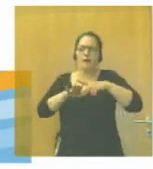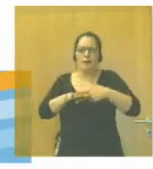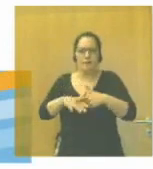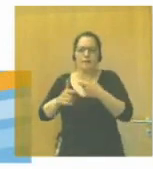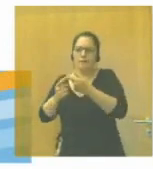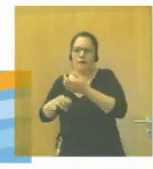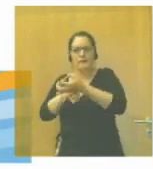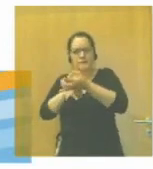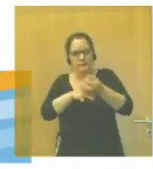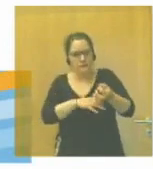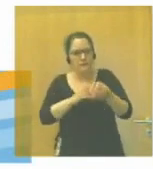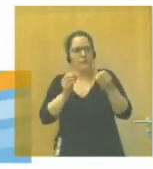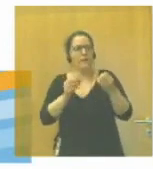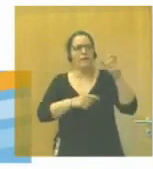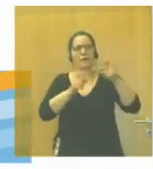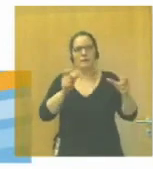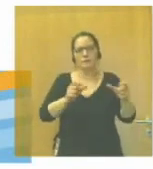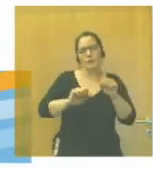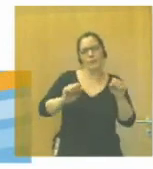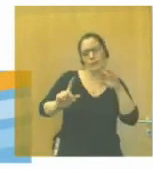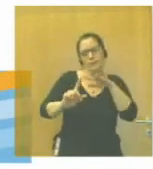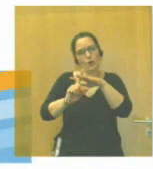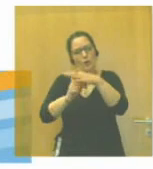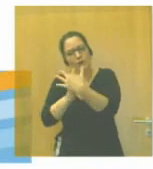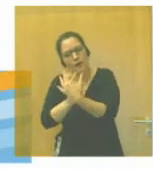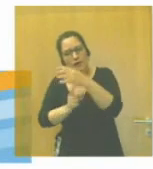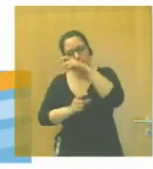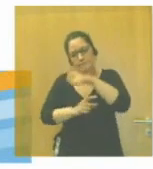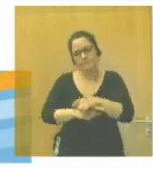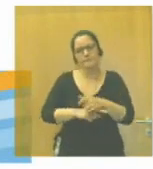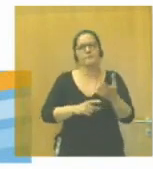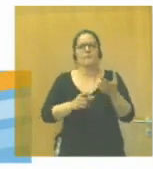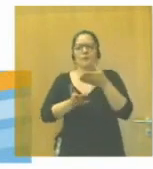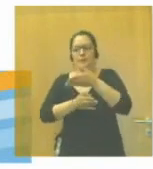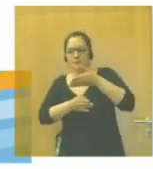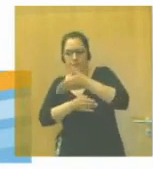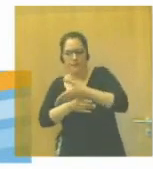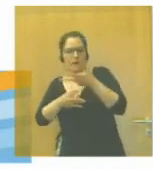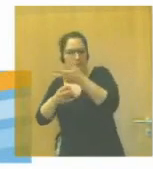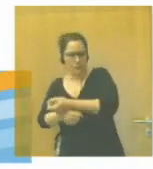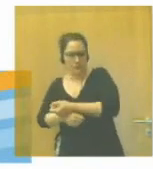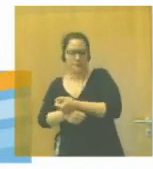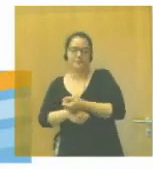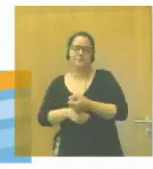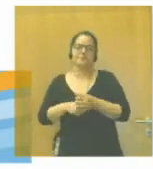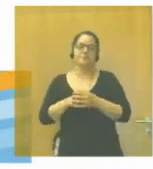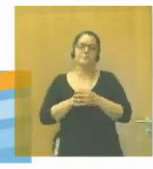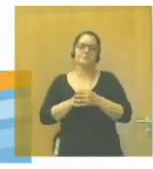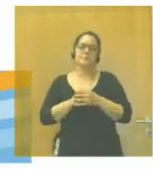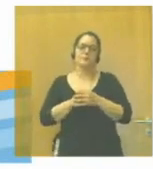In the United States, we do have a national strategy. It was first released in 2002. It has since been updated